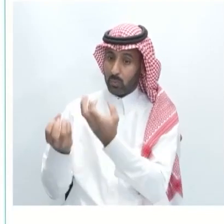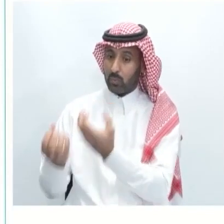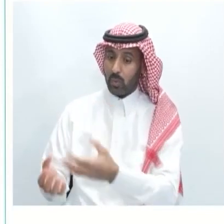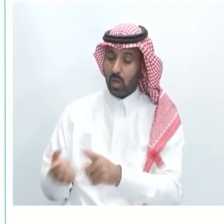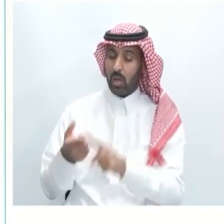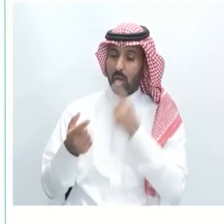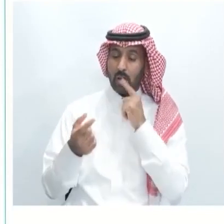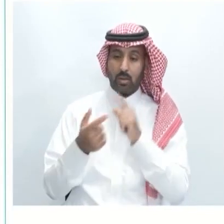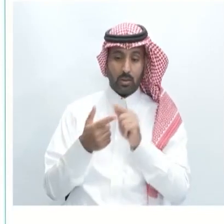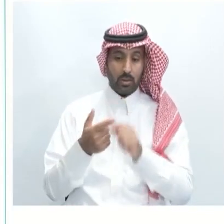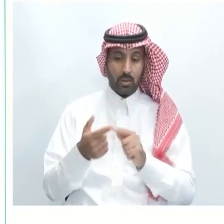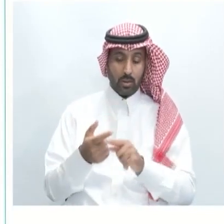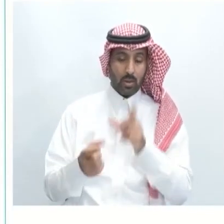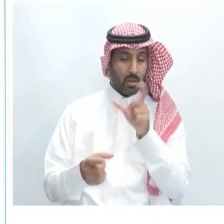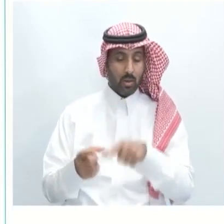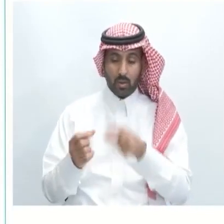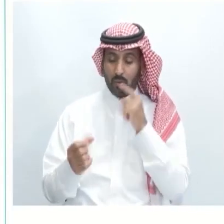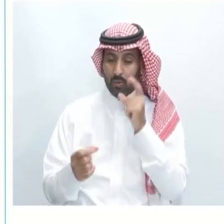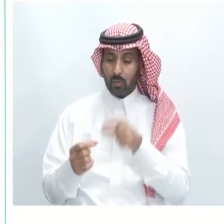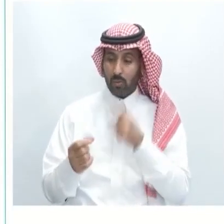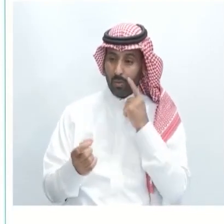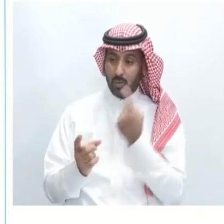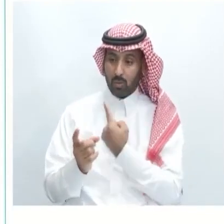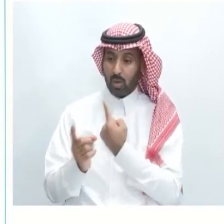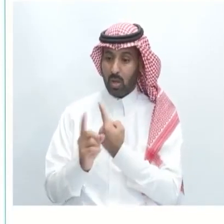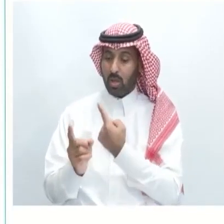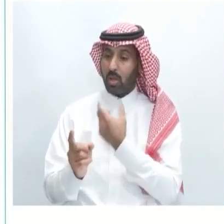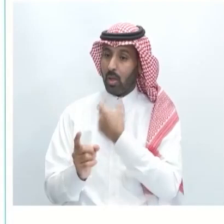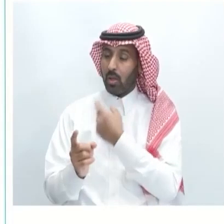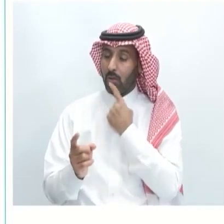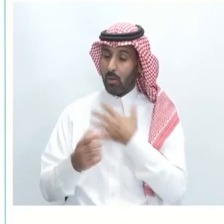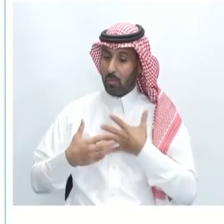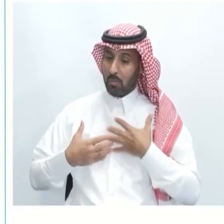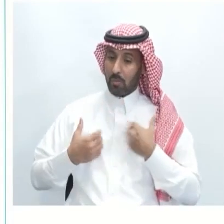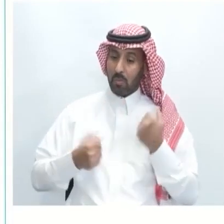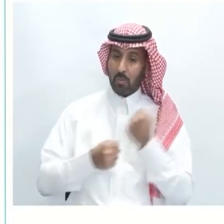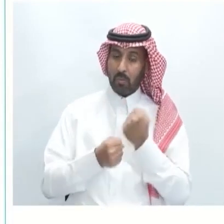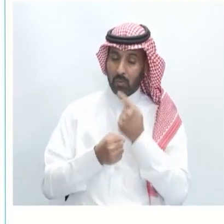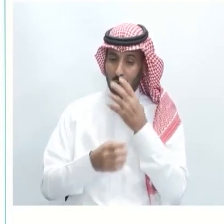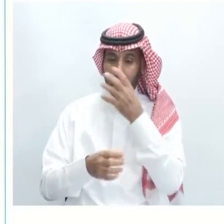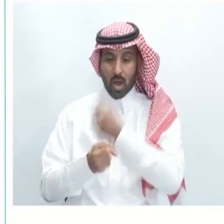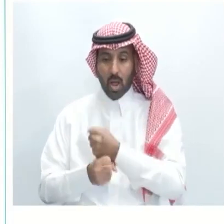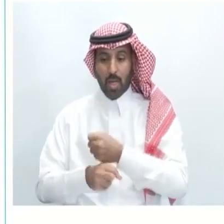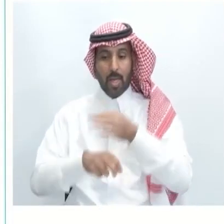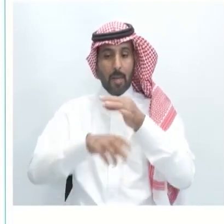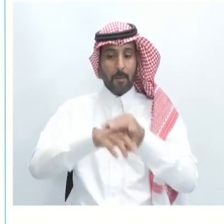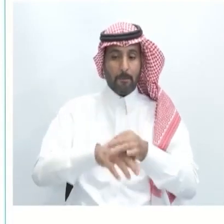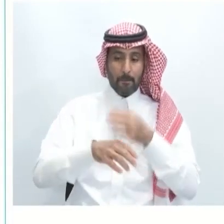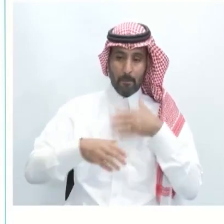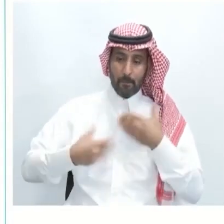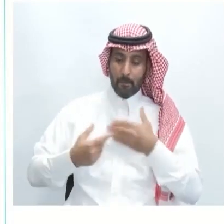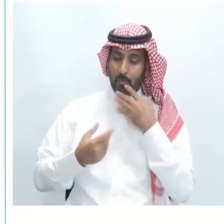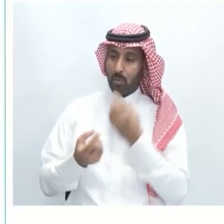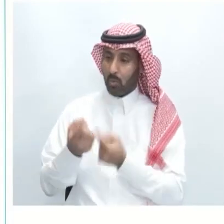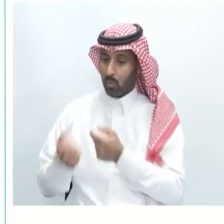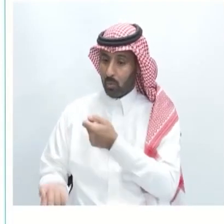satisfaction rating. Many of the firefighters interviewed indicated the satisfaction they get from protecting people as well as the excitement of